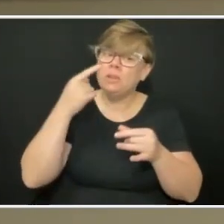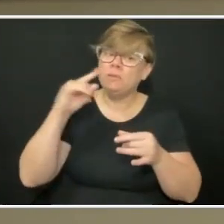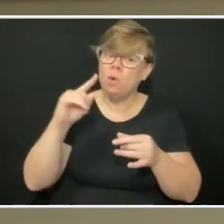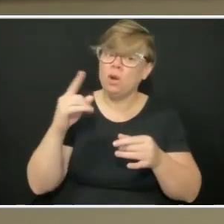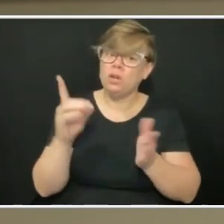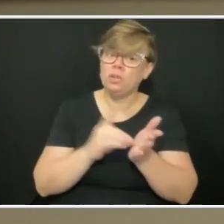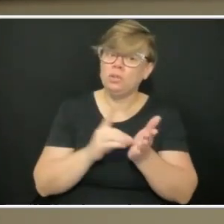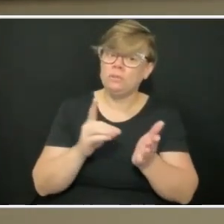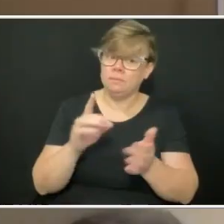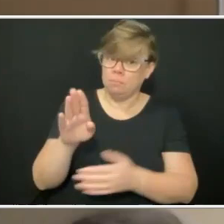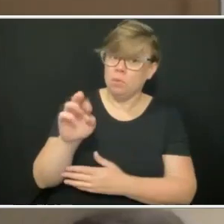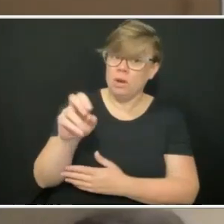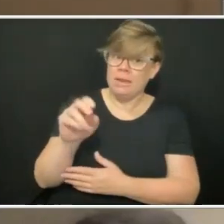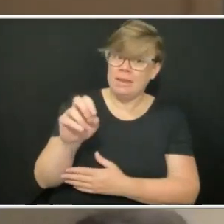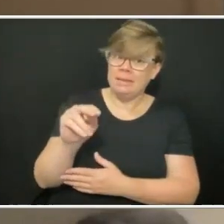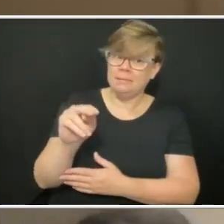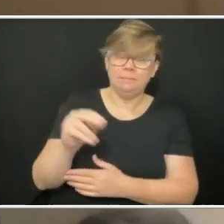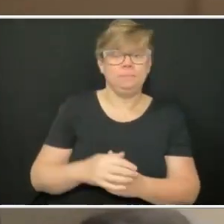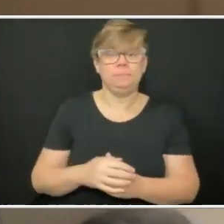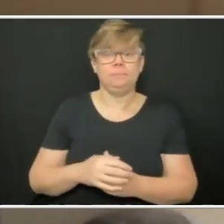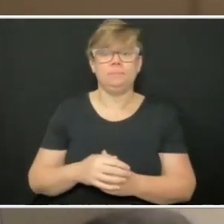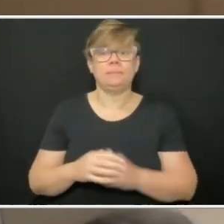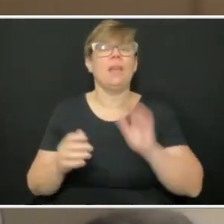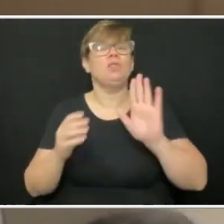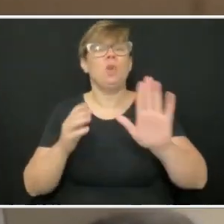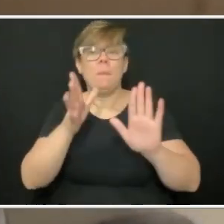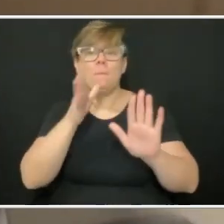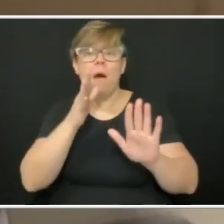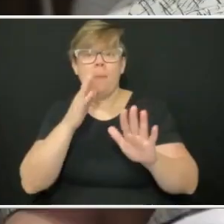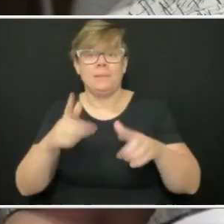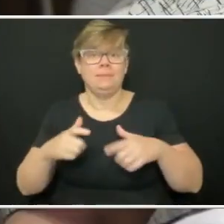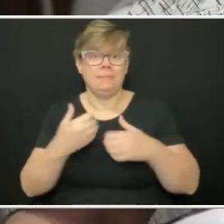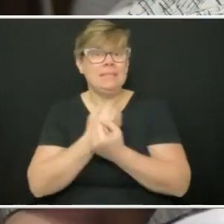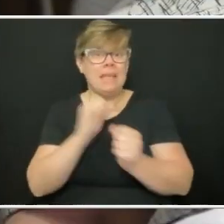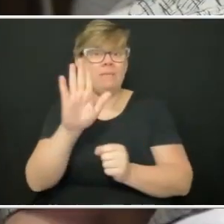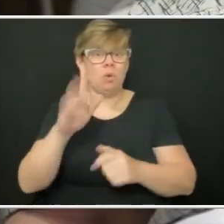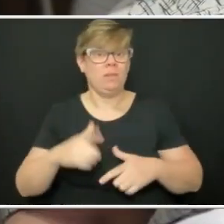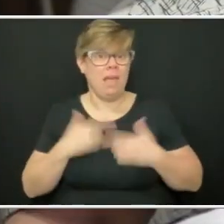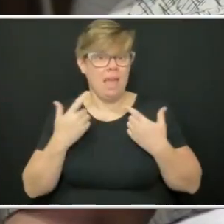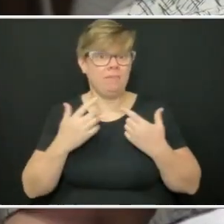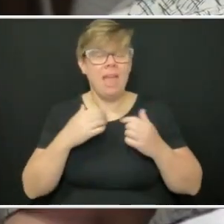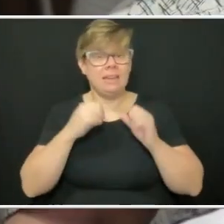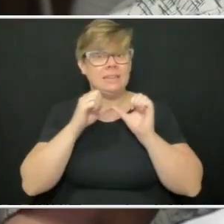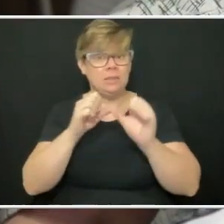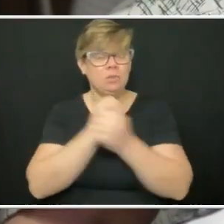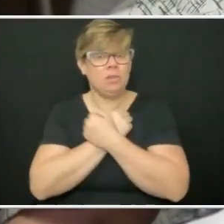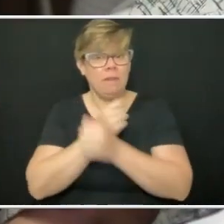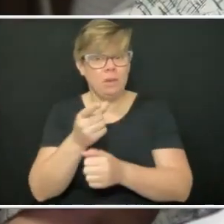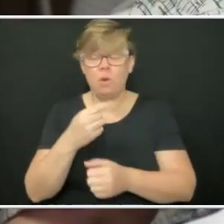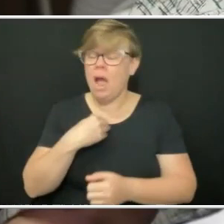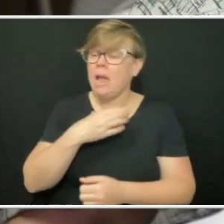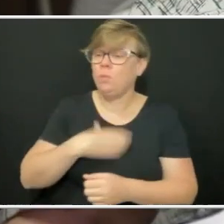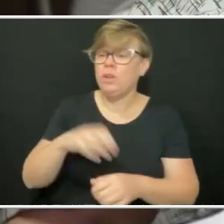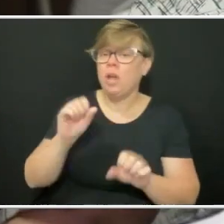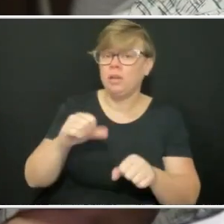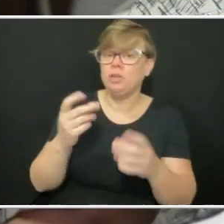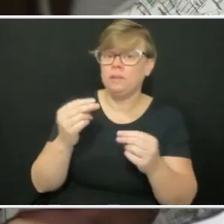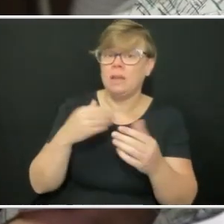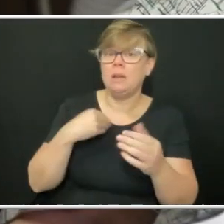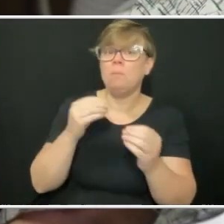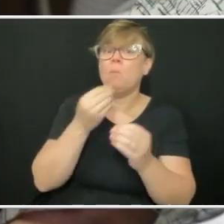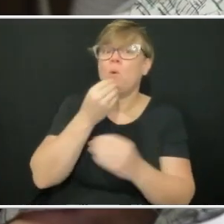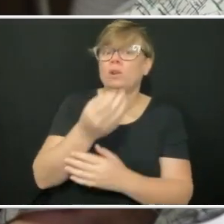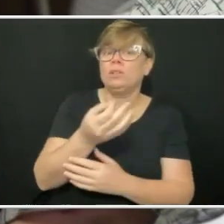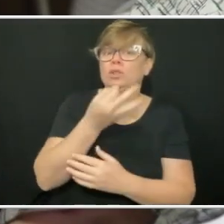Your mom saved your life, gave you life, saved your life, and continues to love you. I wish I could have done it sooner, but I